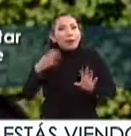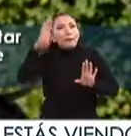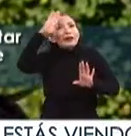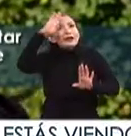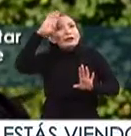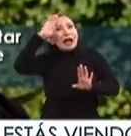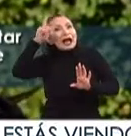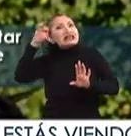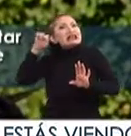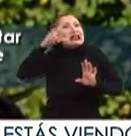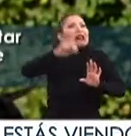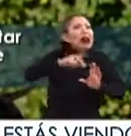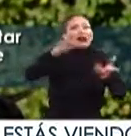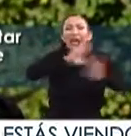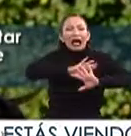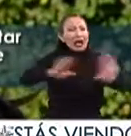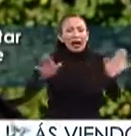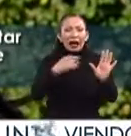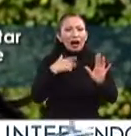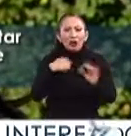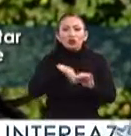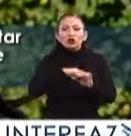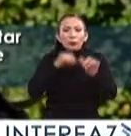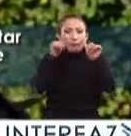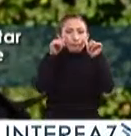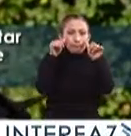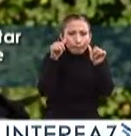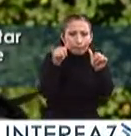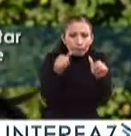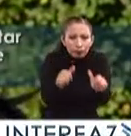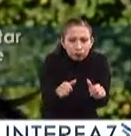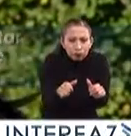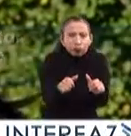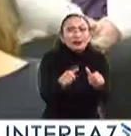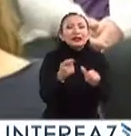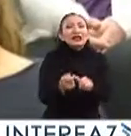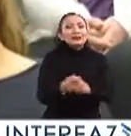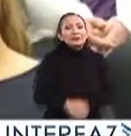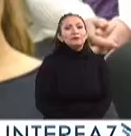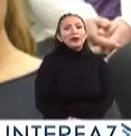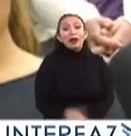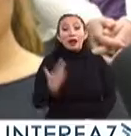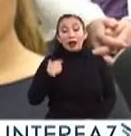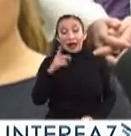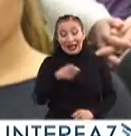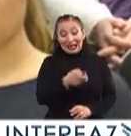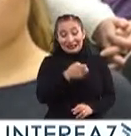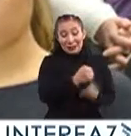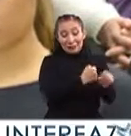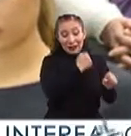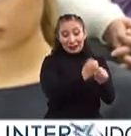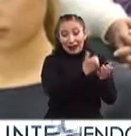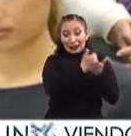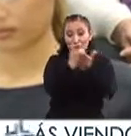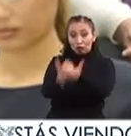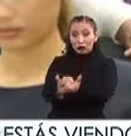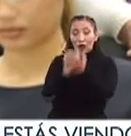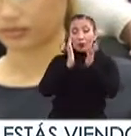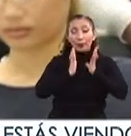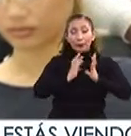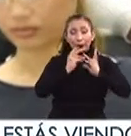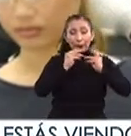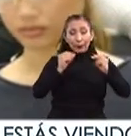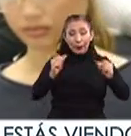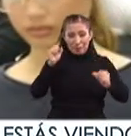pay attention to the present moment, but we're doing that with non-judgment. Los alcances de las prácticas meditativas como